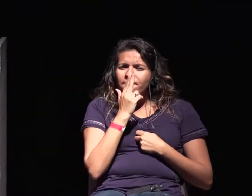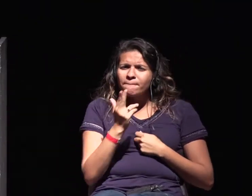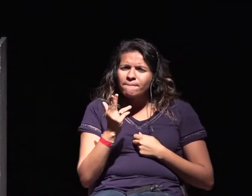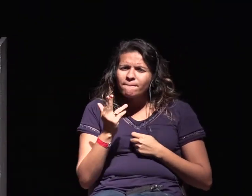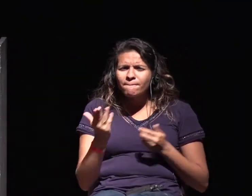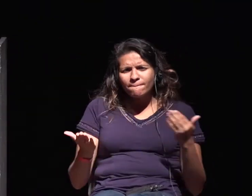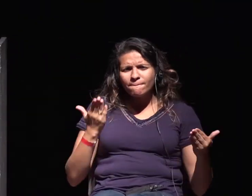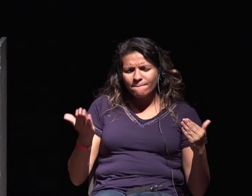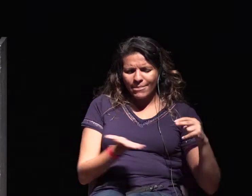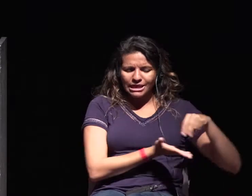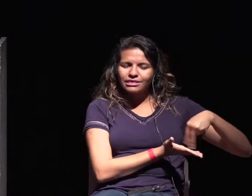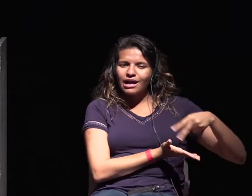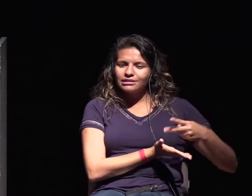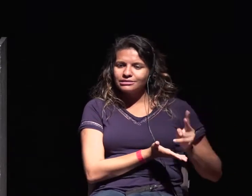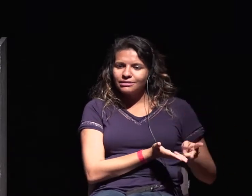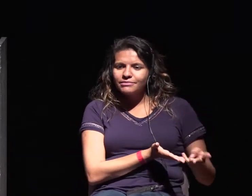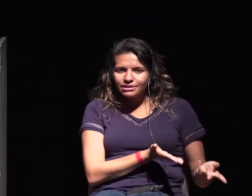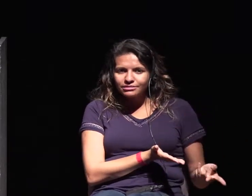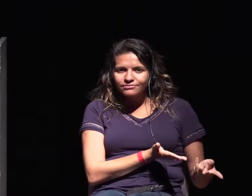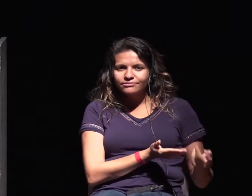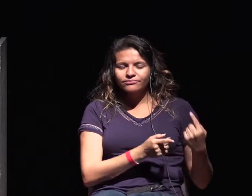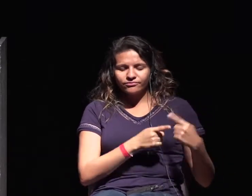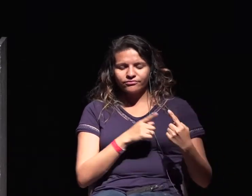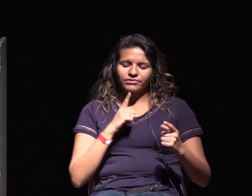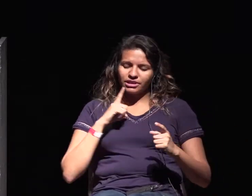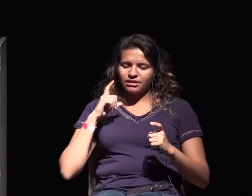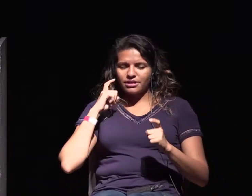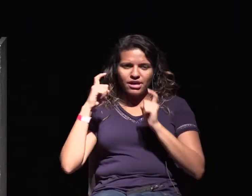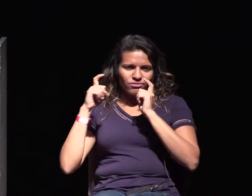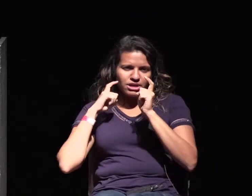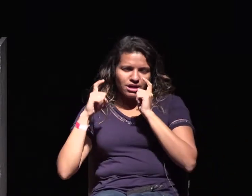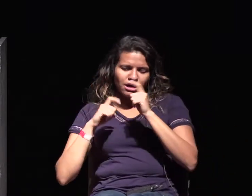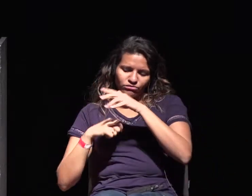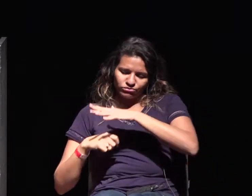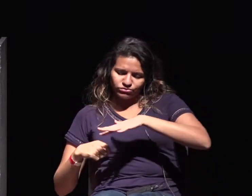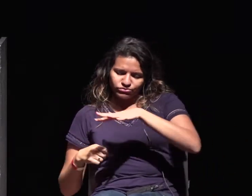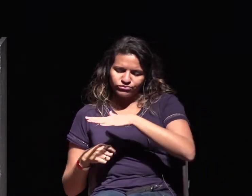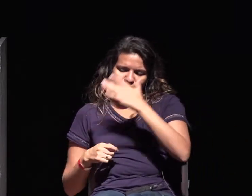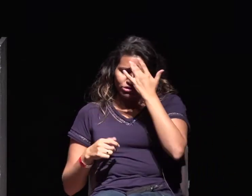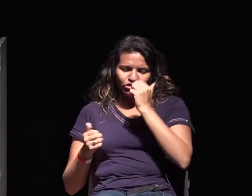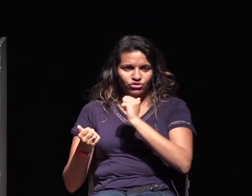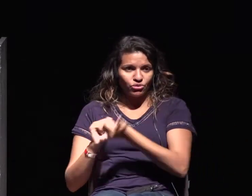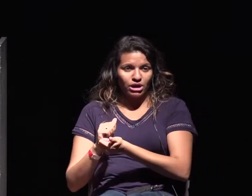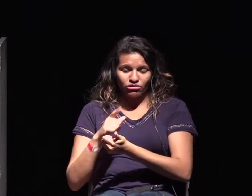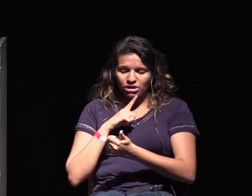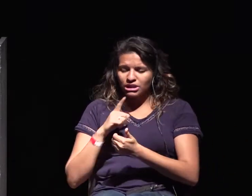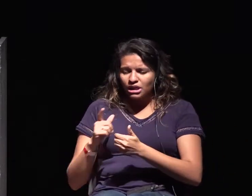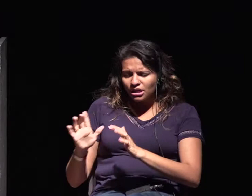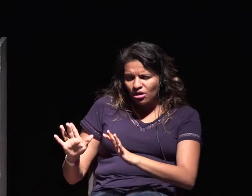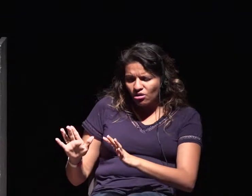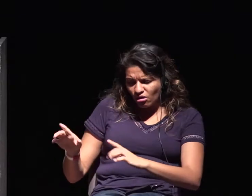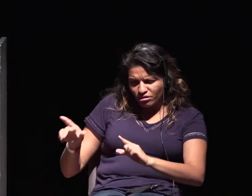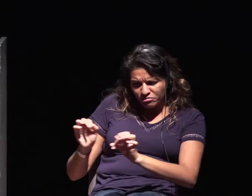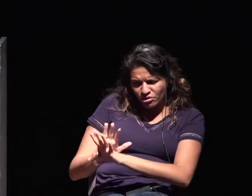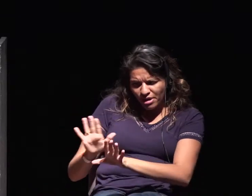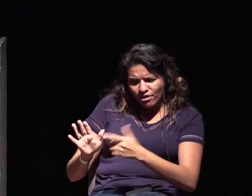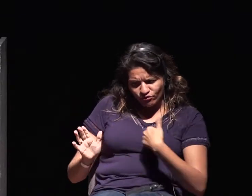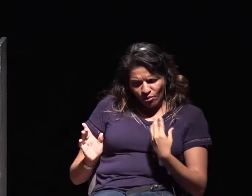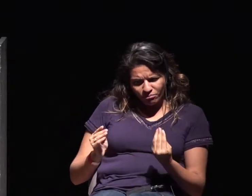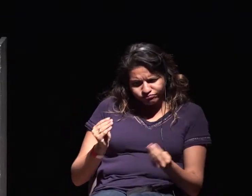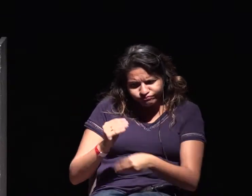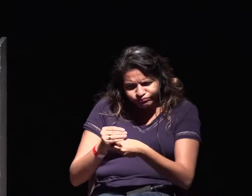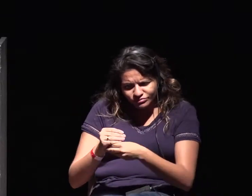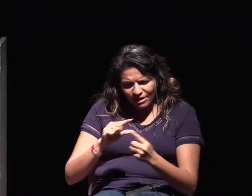day, players would insert another page to memorize different runs or passes. At the end of the year, the players would give the pages